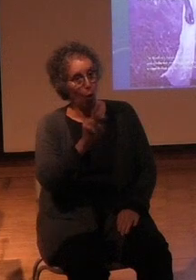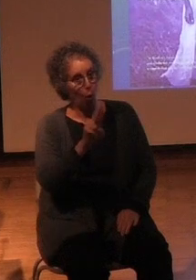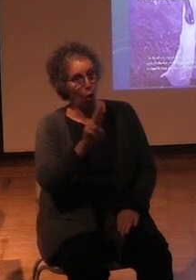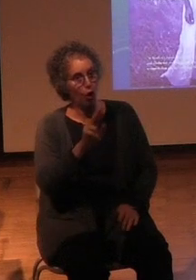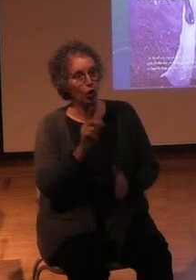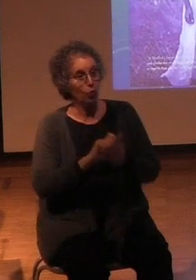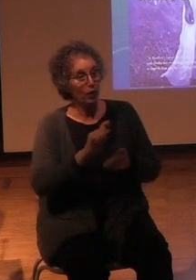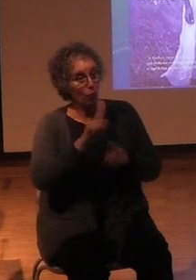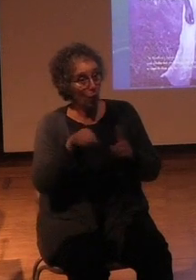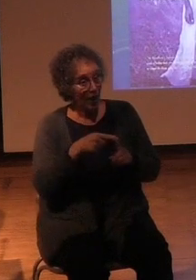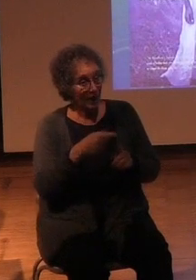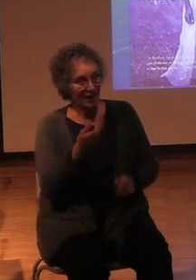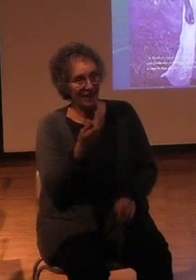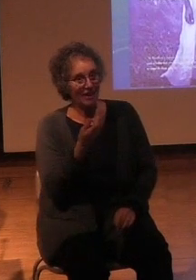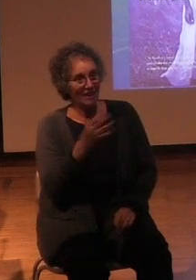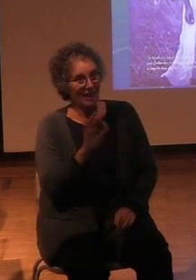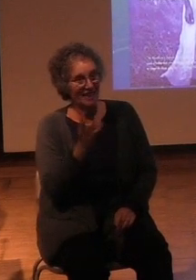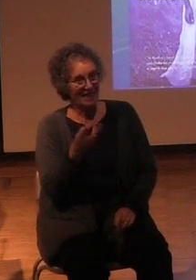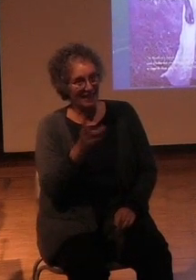1968.